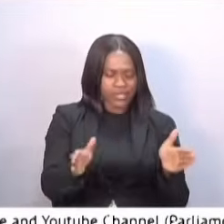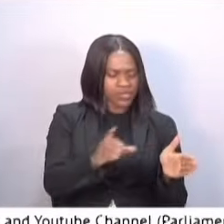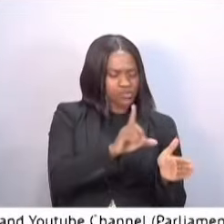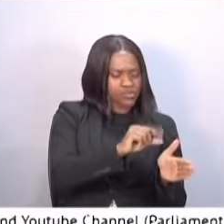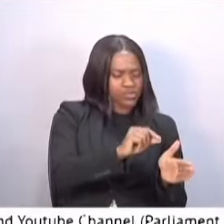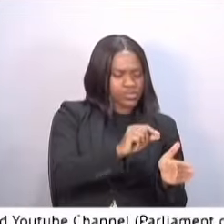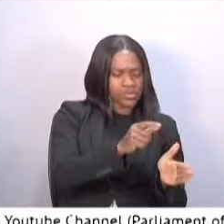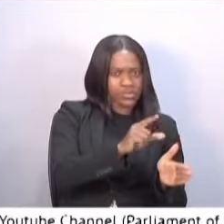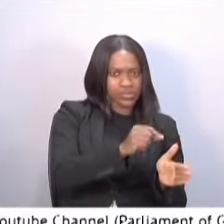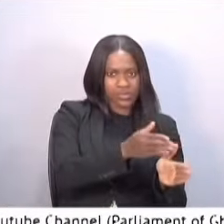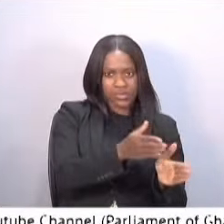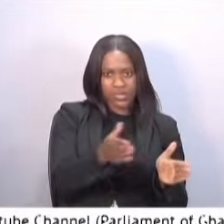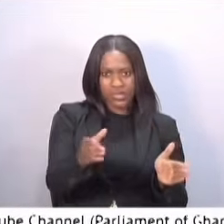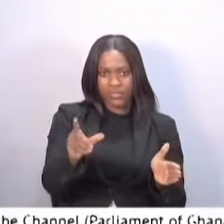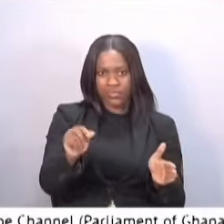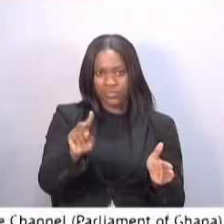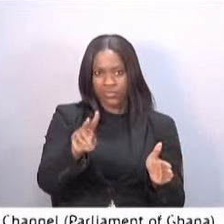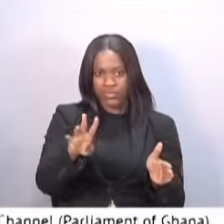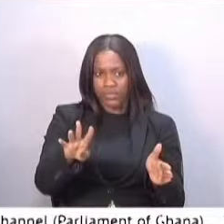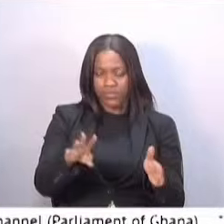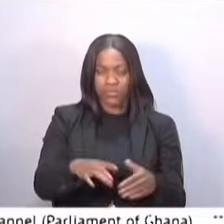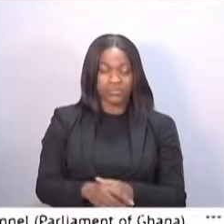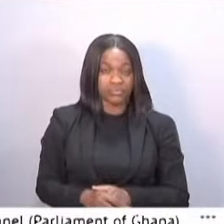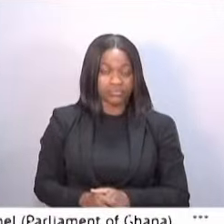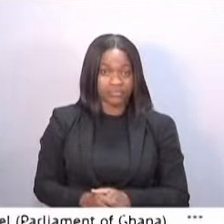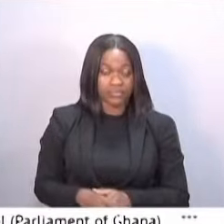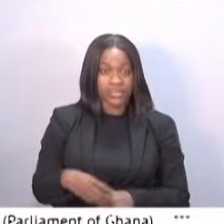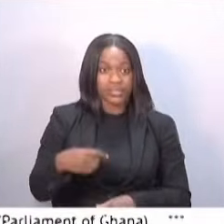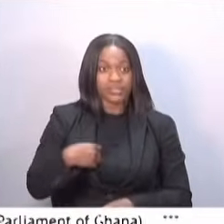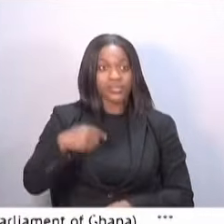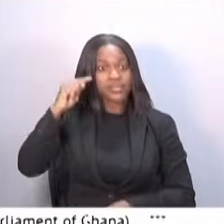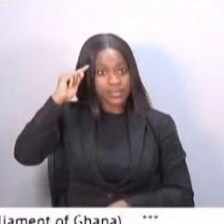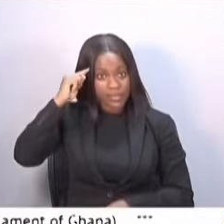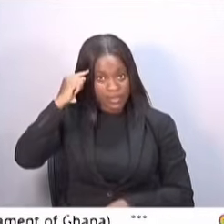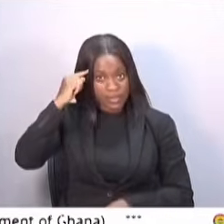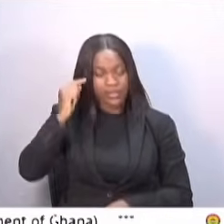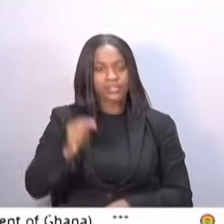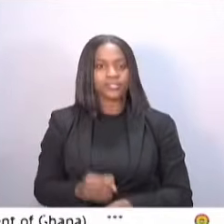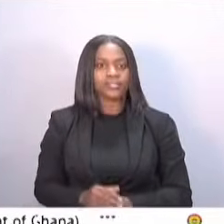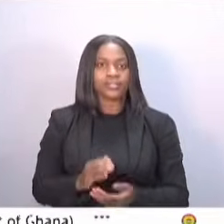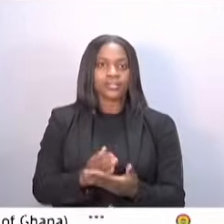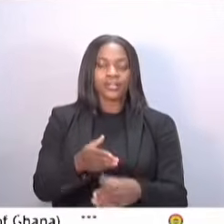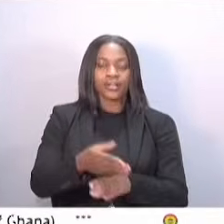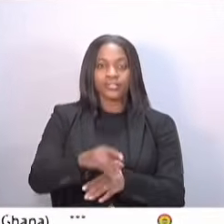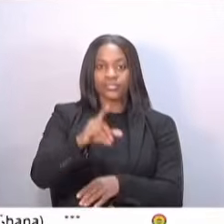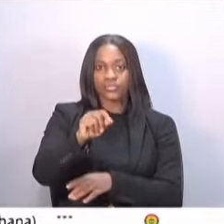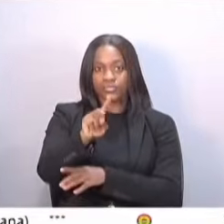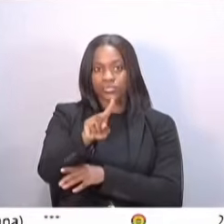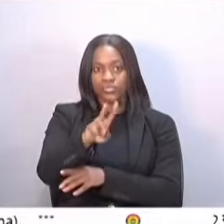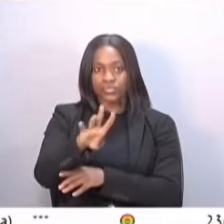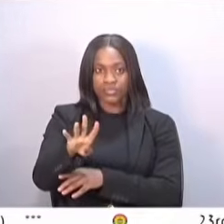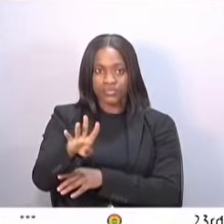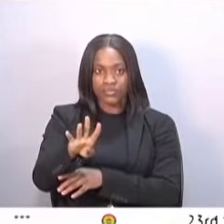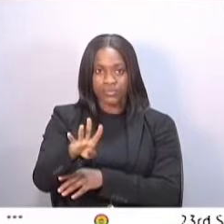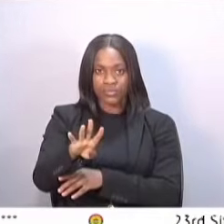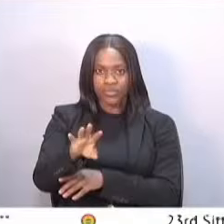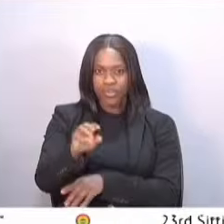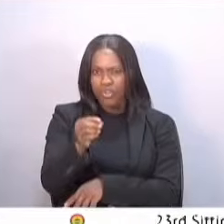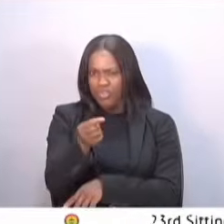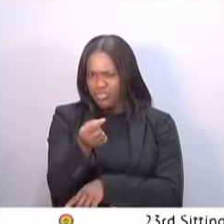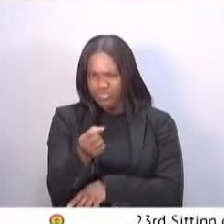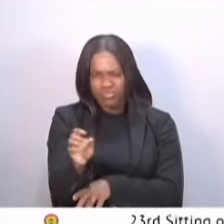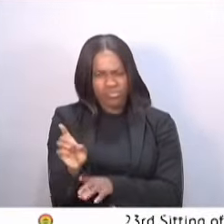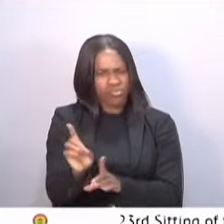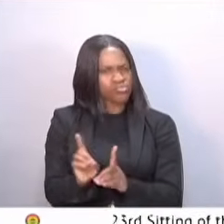the way to 2024. It appears to me that after 2024, little has